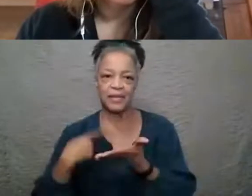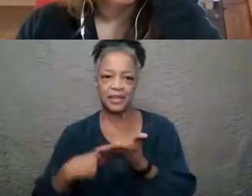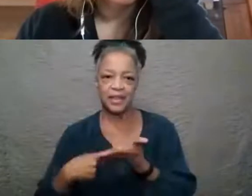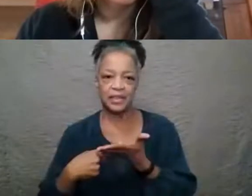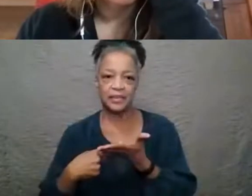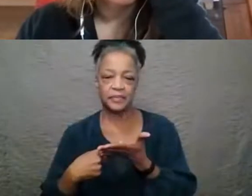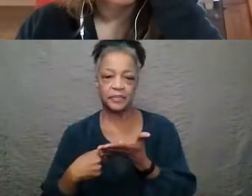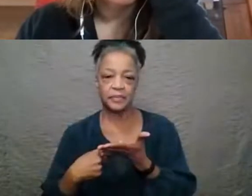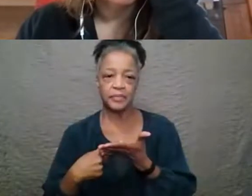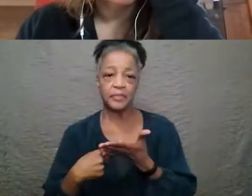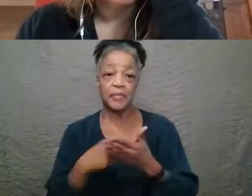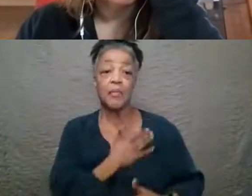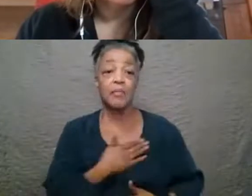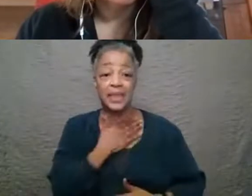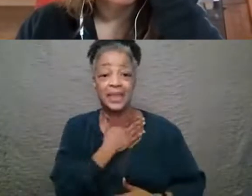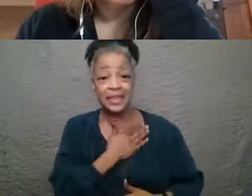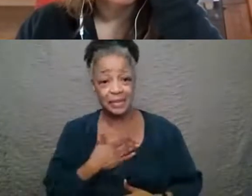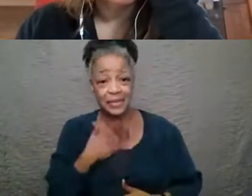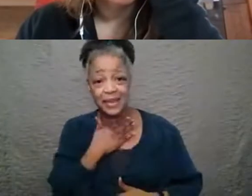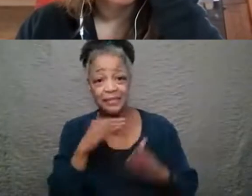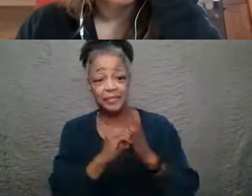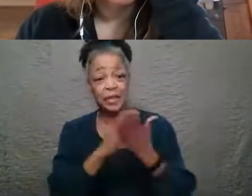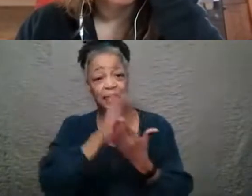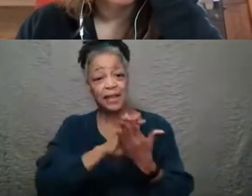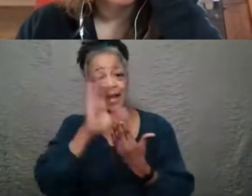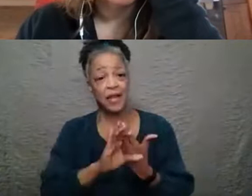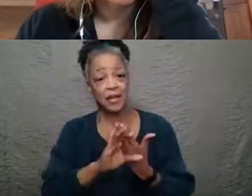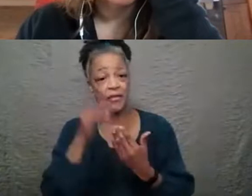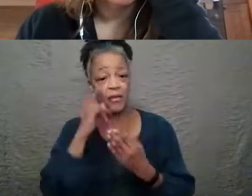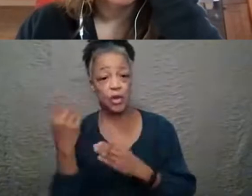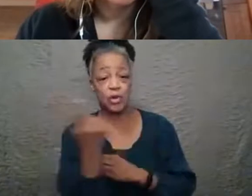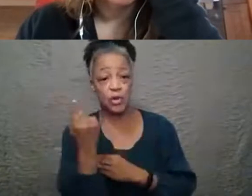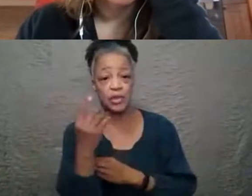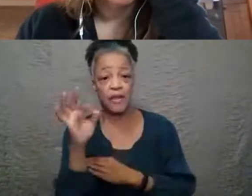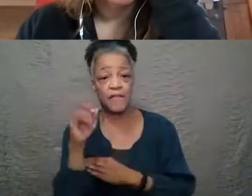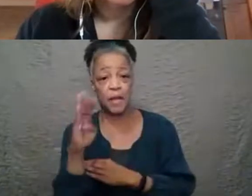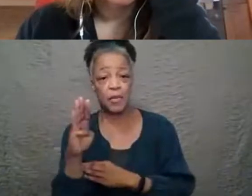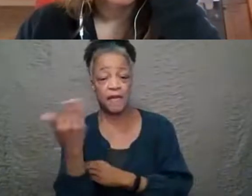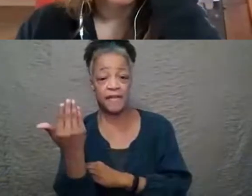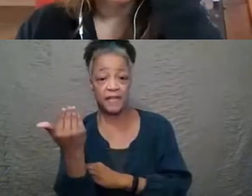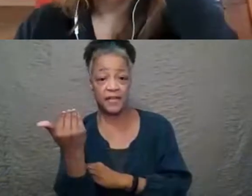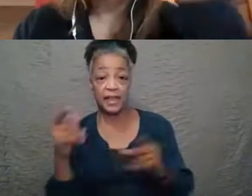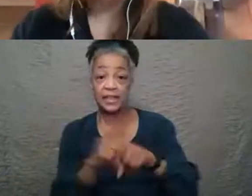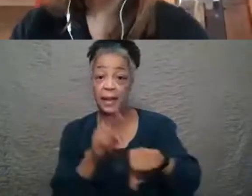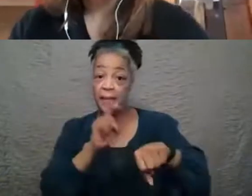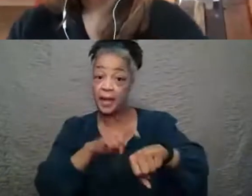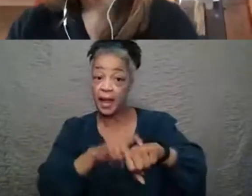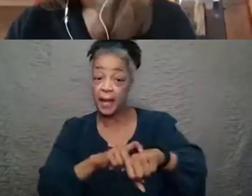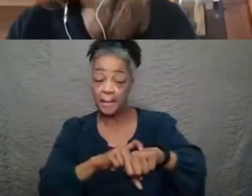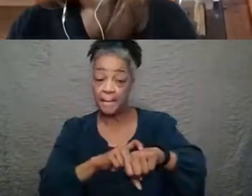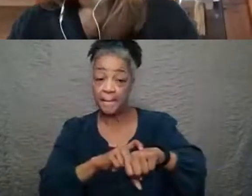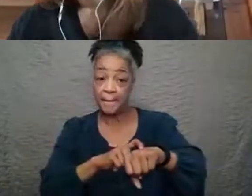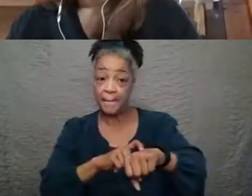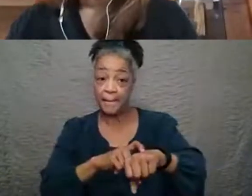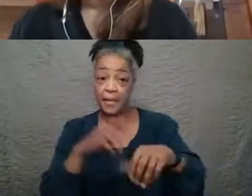And please mark your calendars for Tuesday, February 15th at the same time. This will be